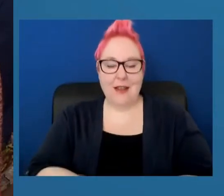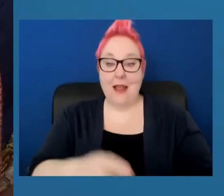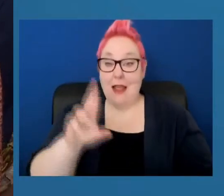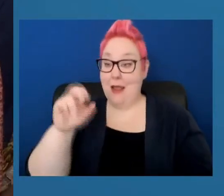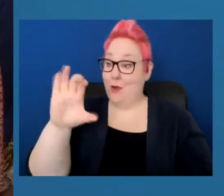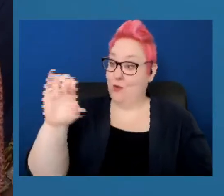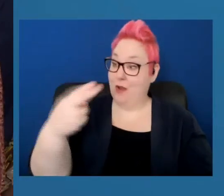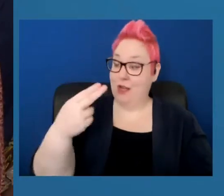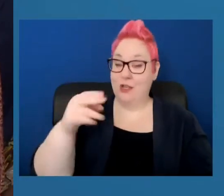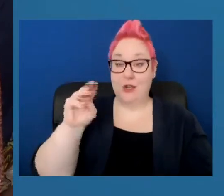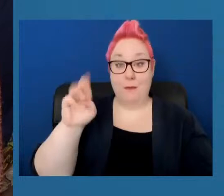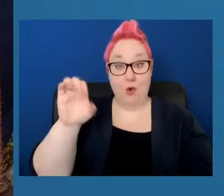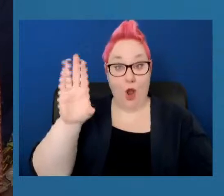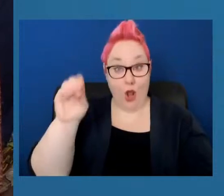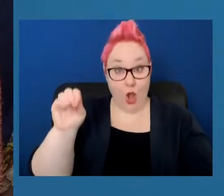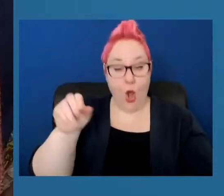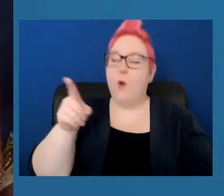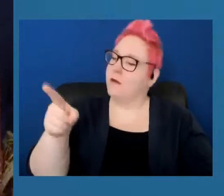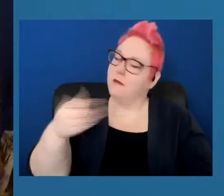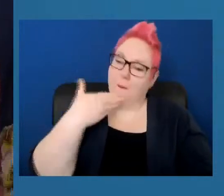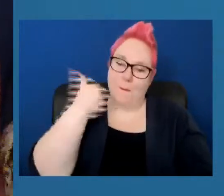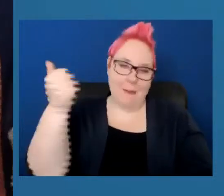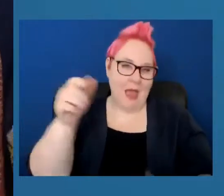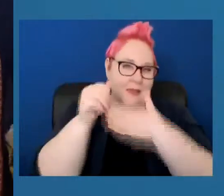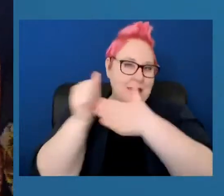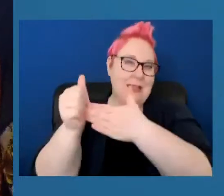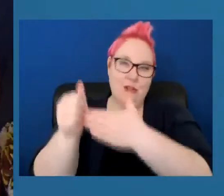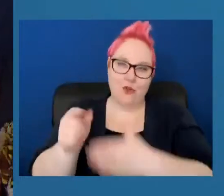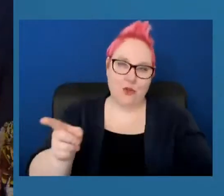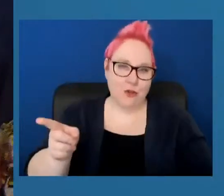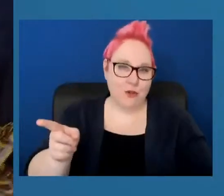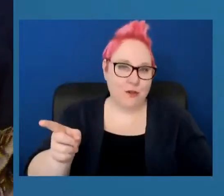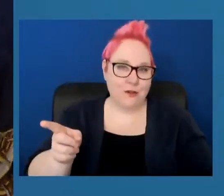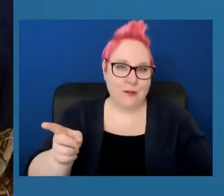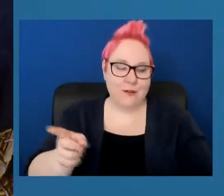you have the very best. He